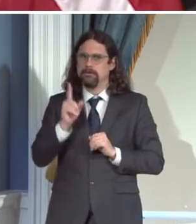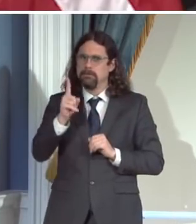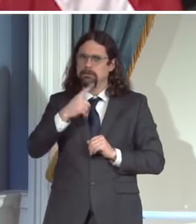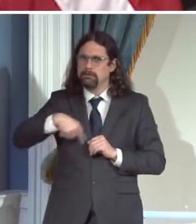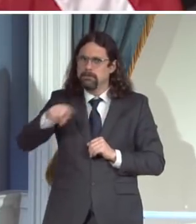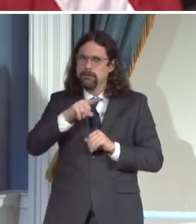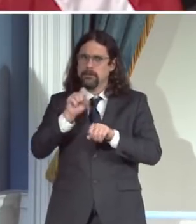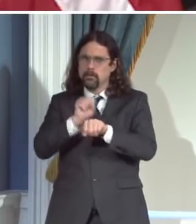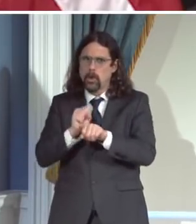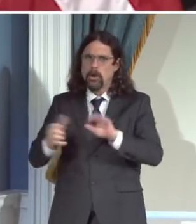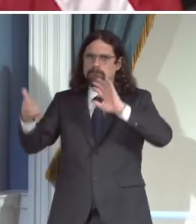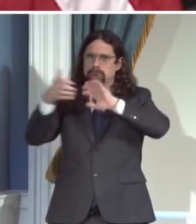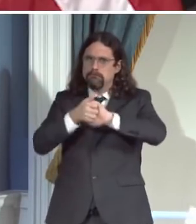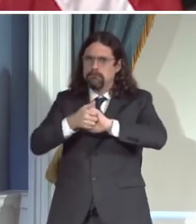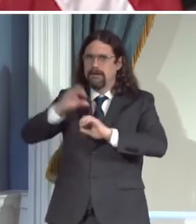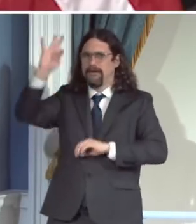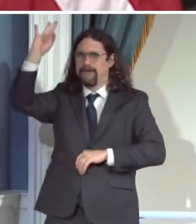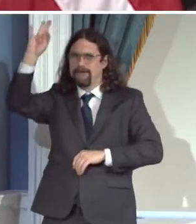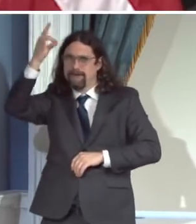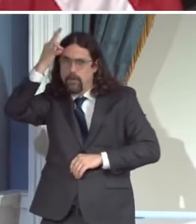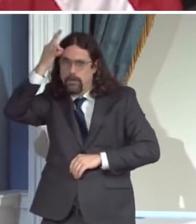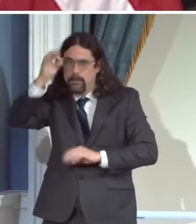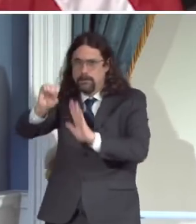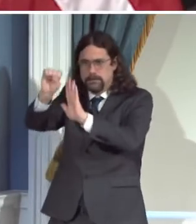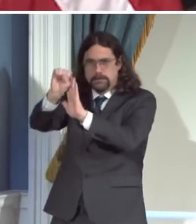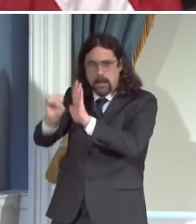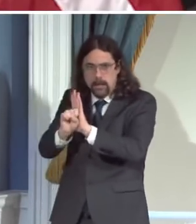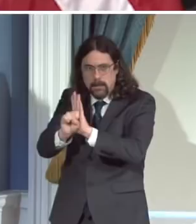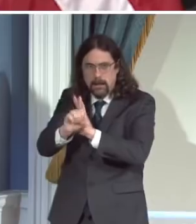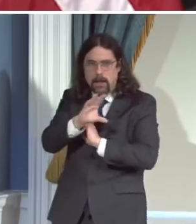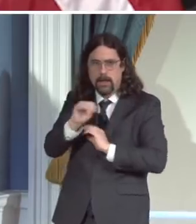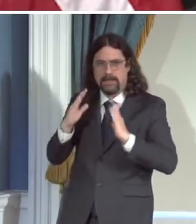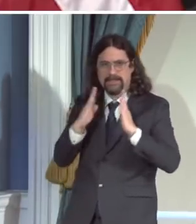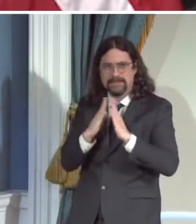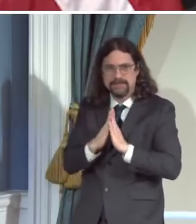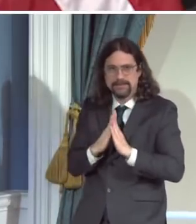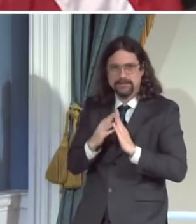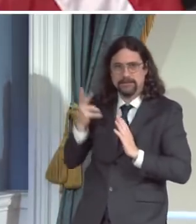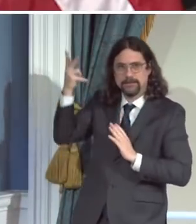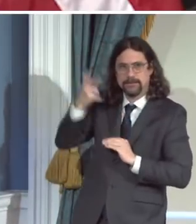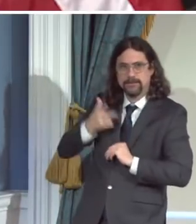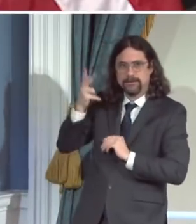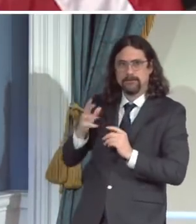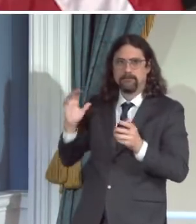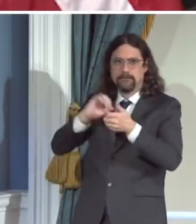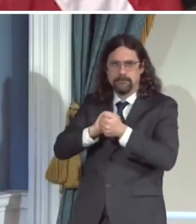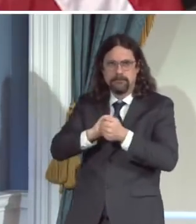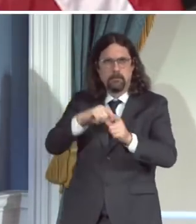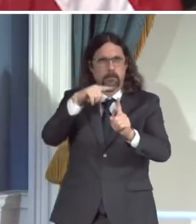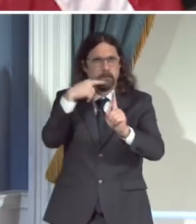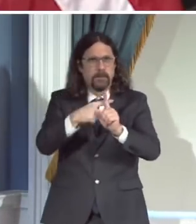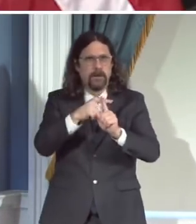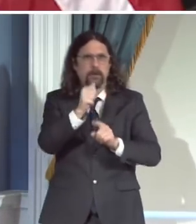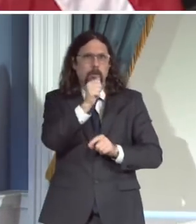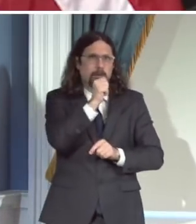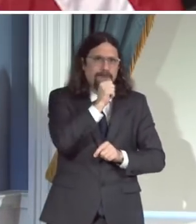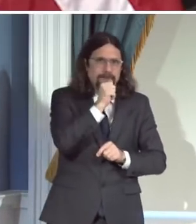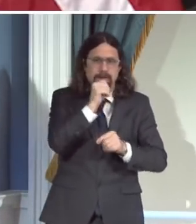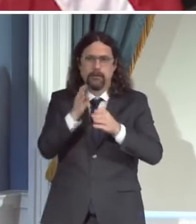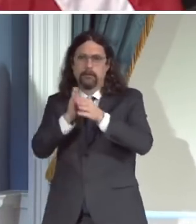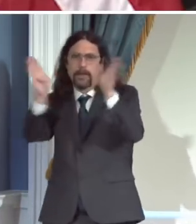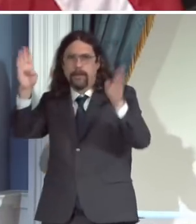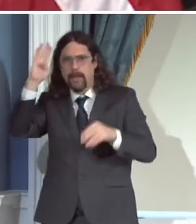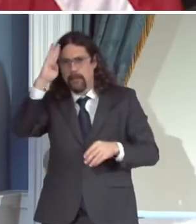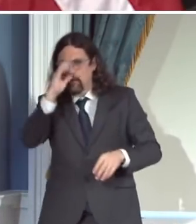government, nonprofit organizations, charities, everyone's working together. When we think about our hospitals, we are thinking